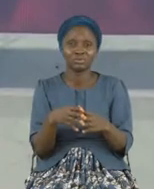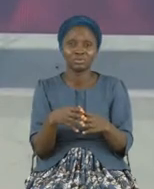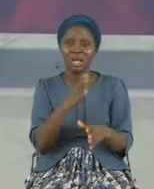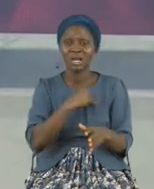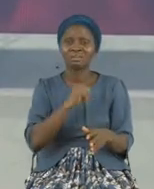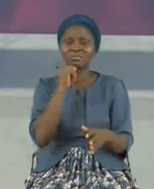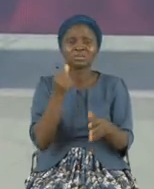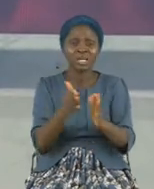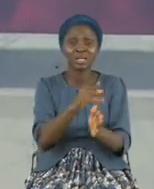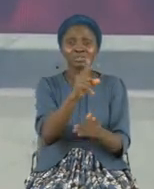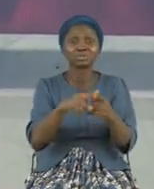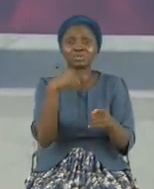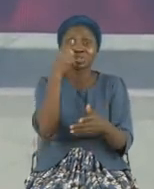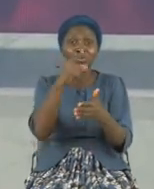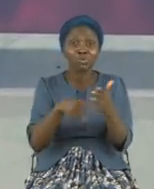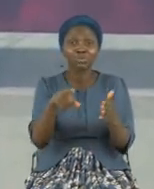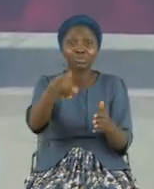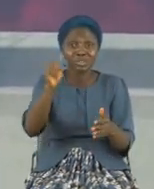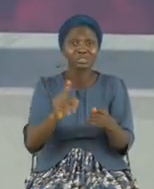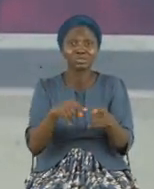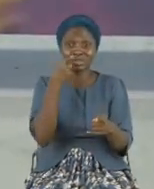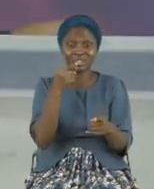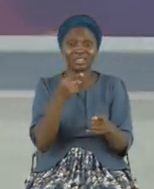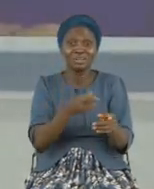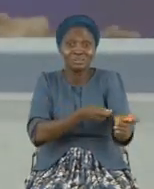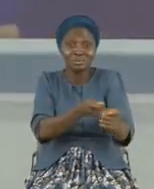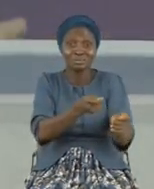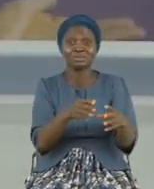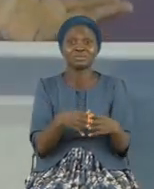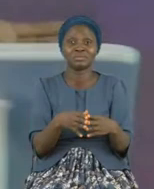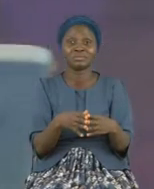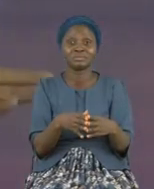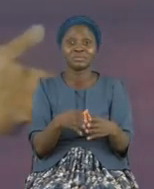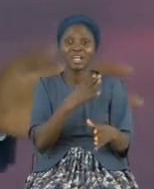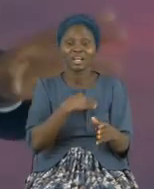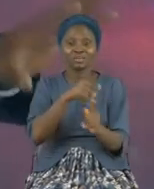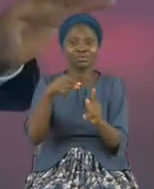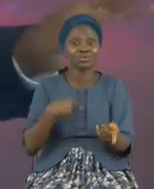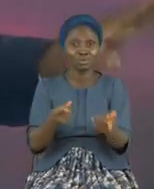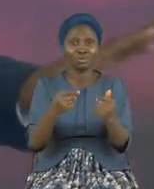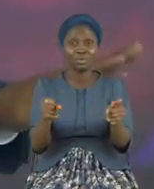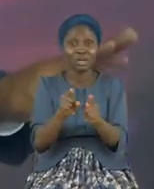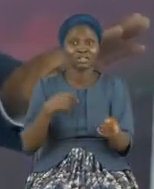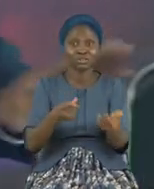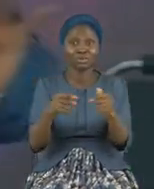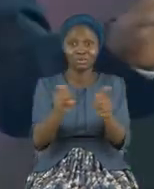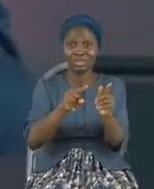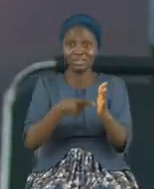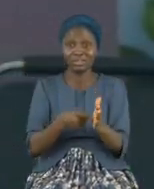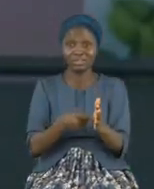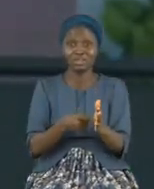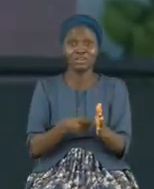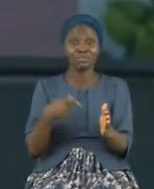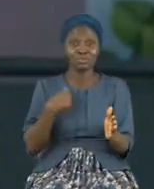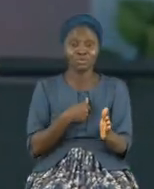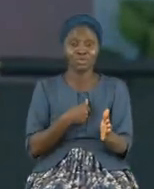say what you ought to say. Domination. And when we come, as we come like this, we want to overcome in every